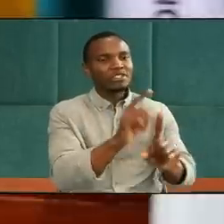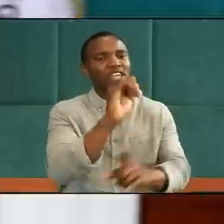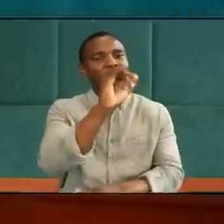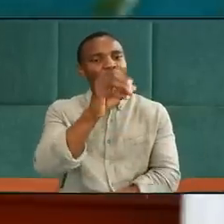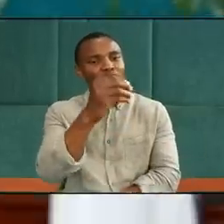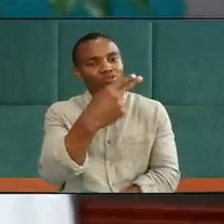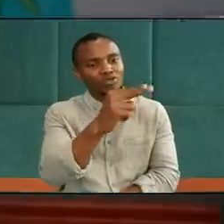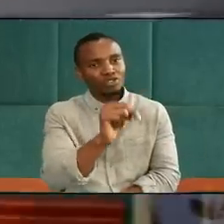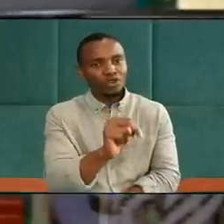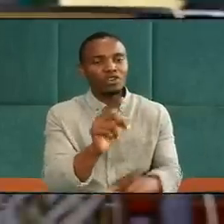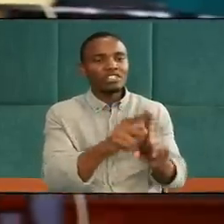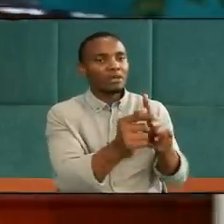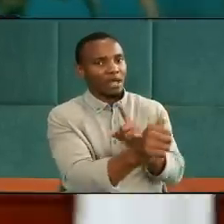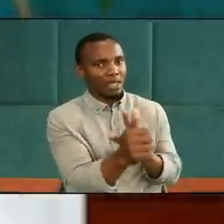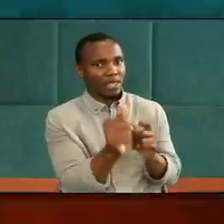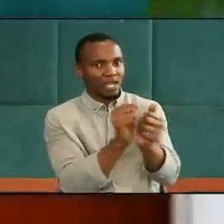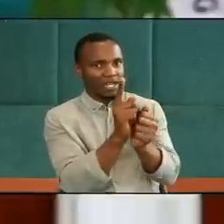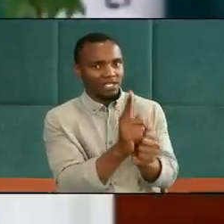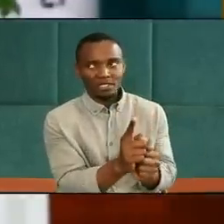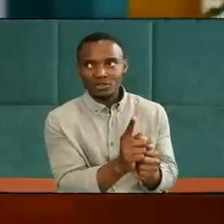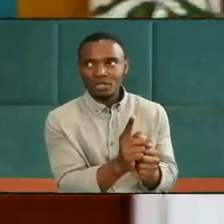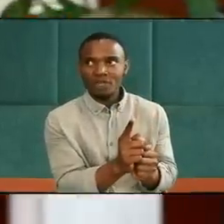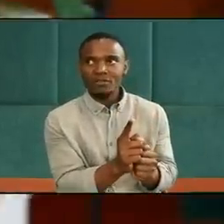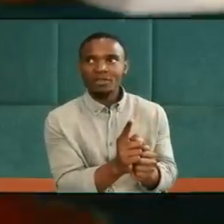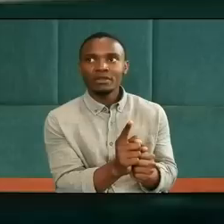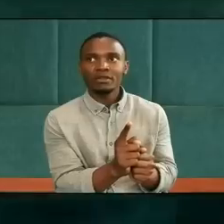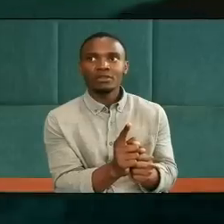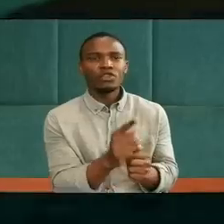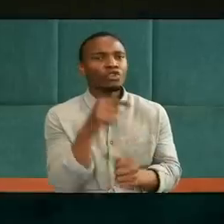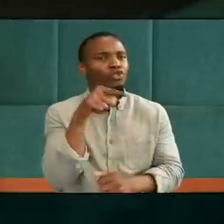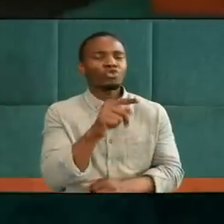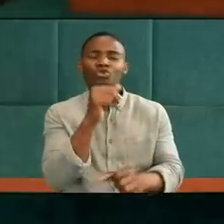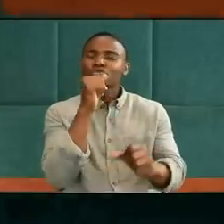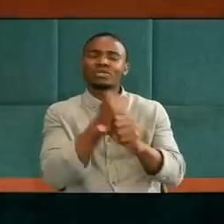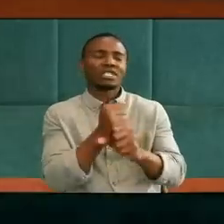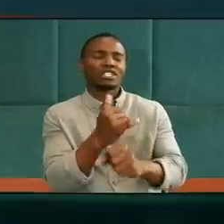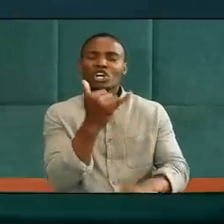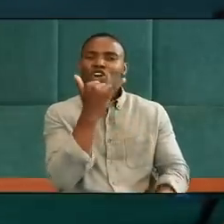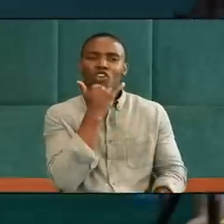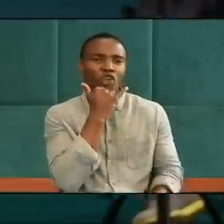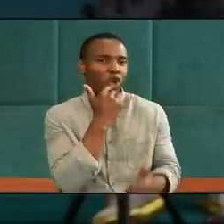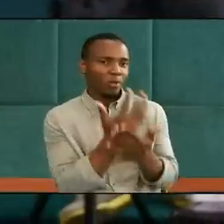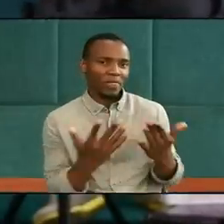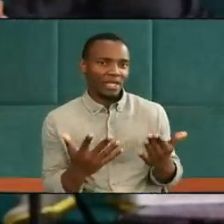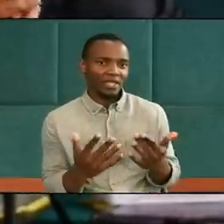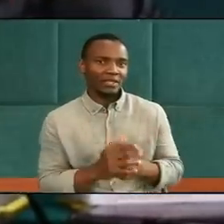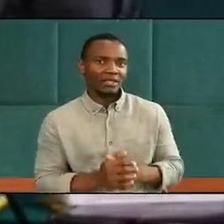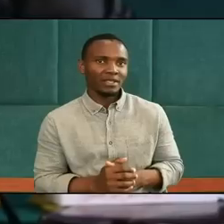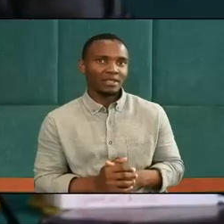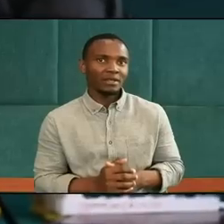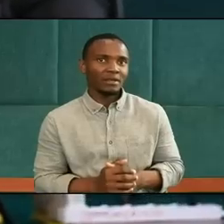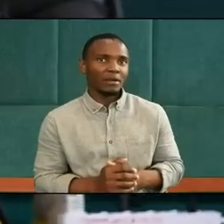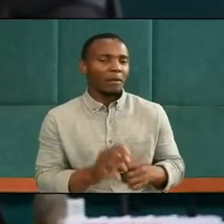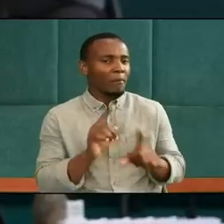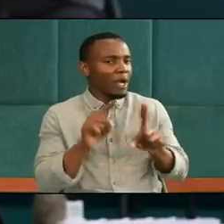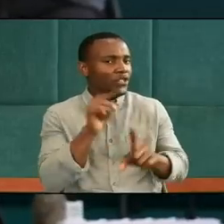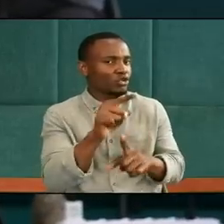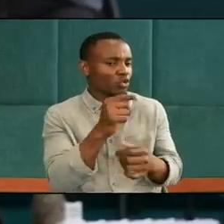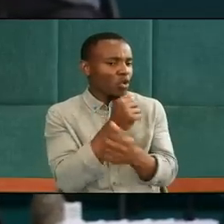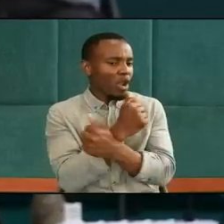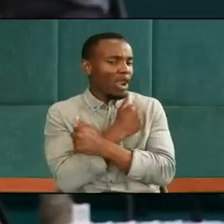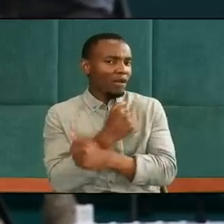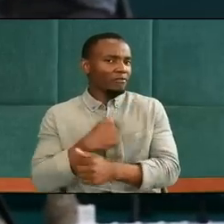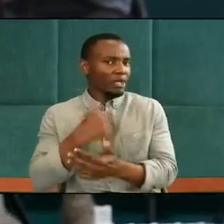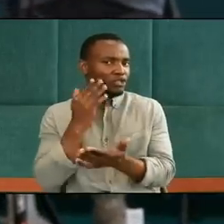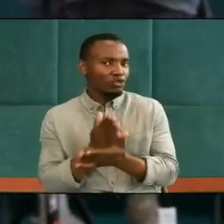me more than them? Because they at least didn't mess up, but you mess up so big. Do you, in spite of your messing up, do you love